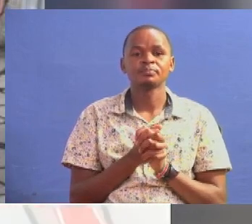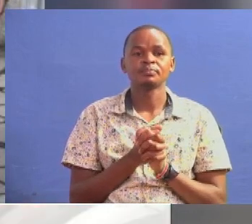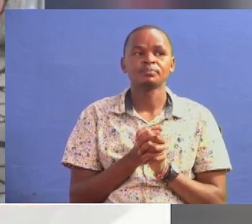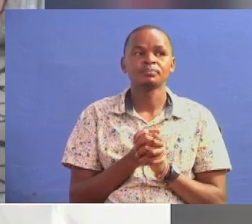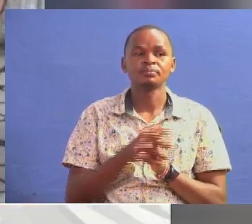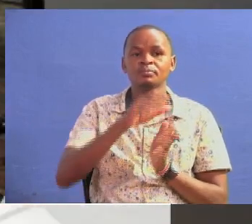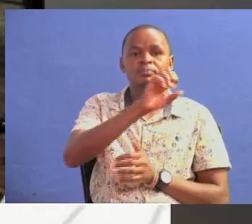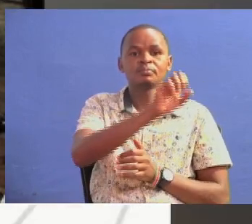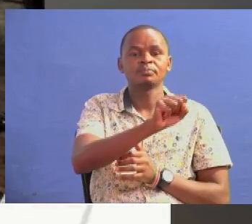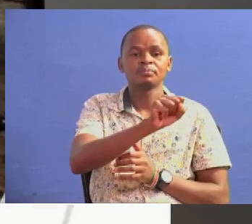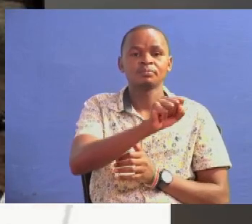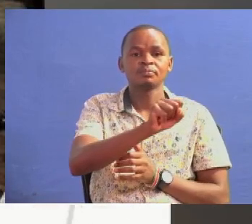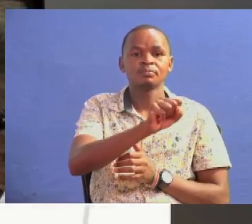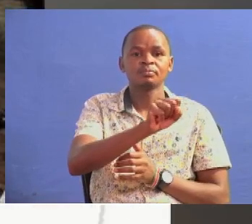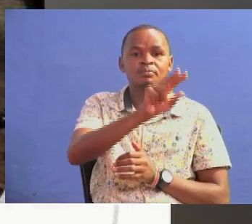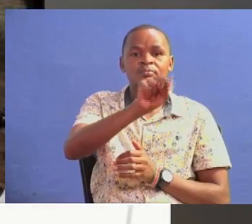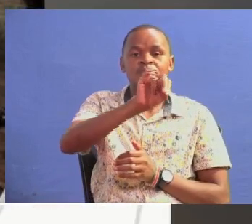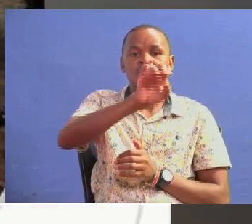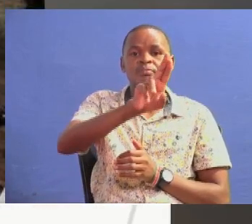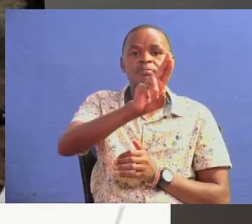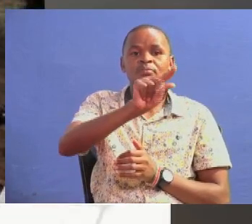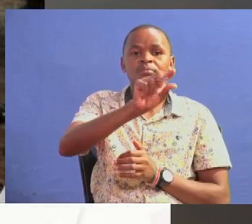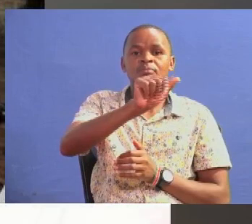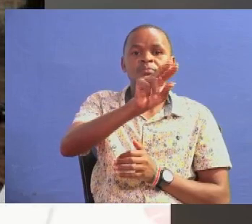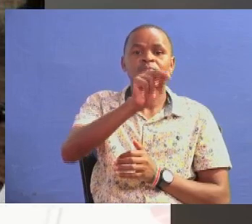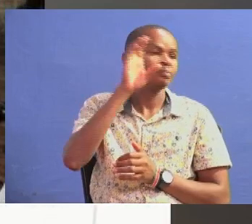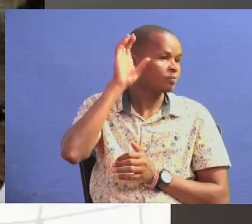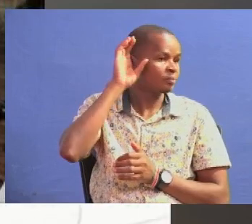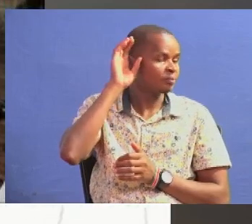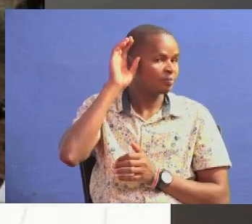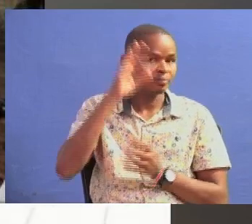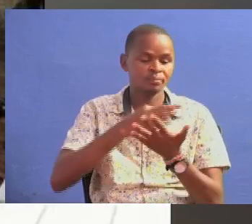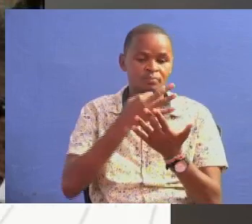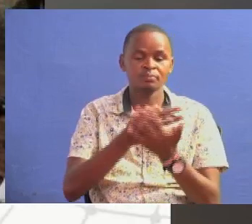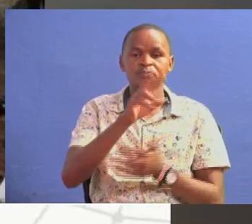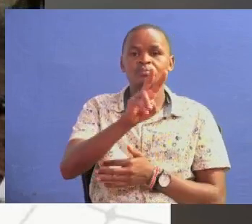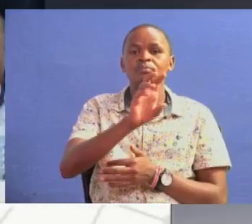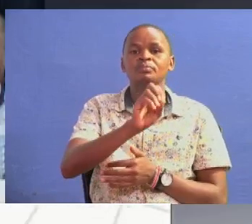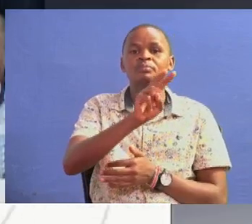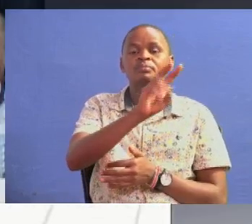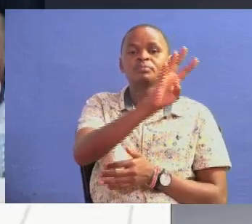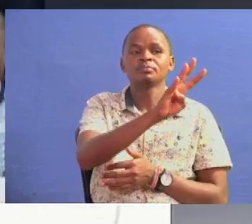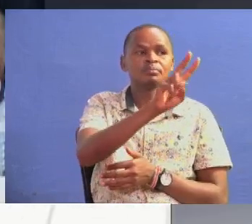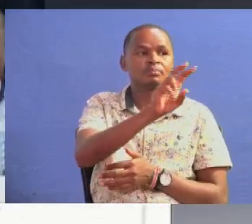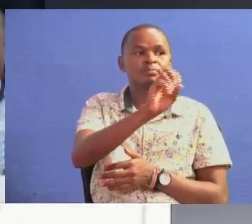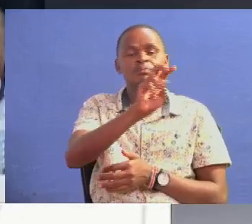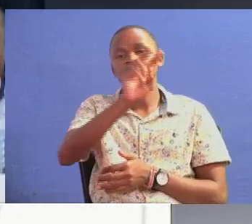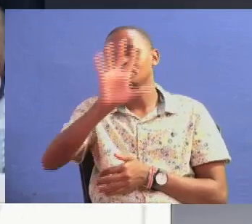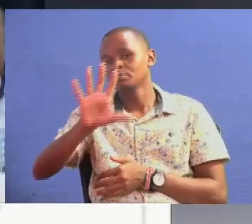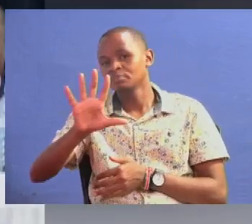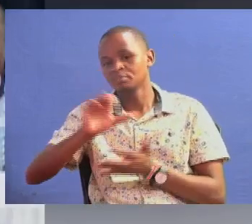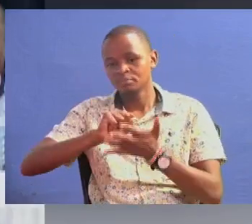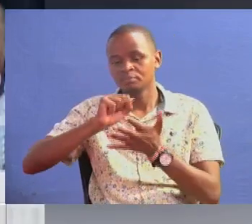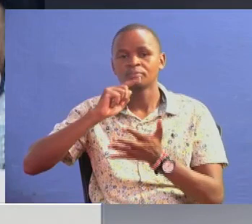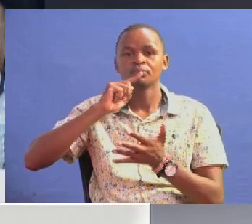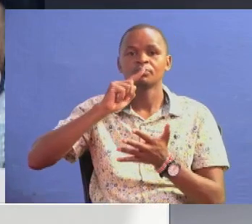Treasury Cabinet Secretary Njuguna Ndungu, during the opening of the public hearing forum of the financial year 2024-2025 budget,